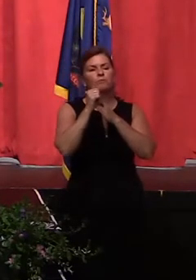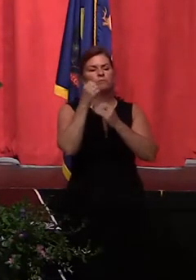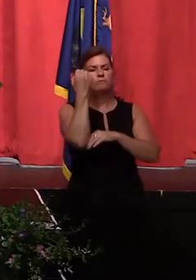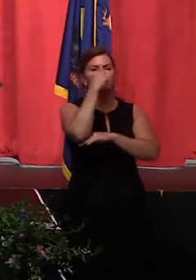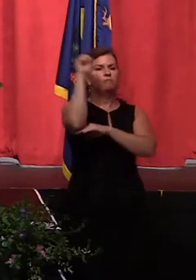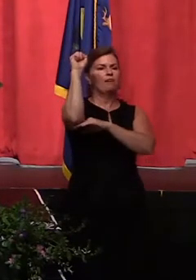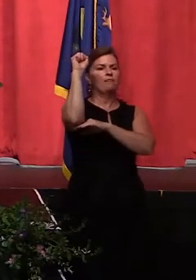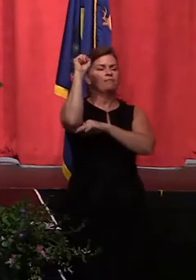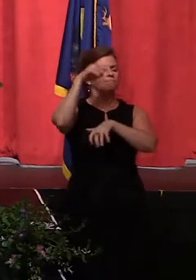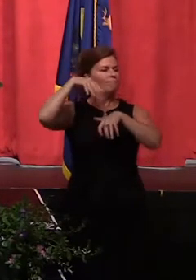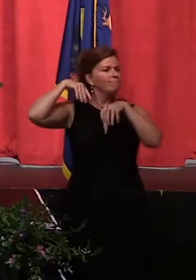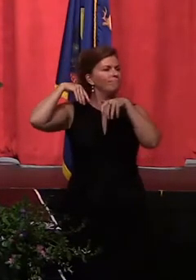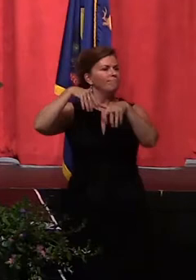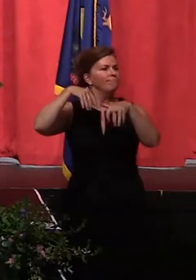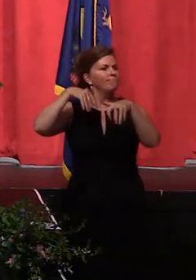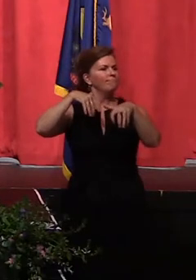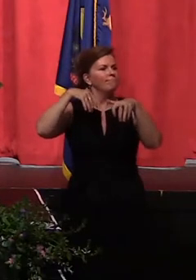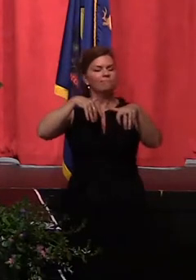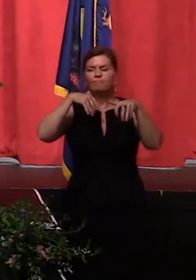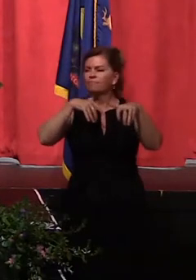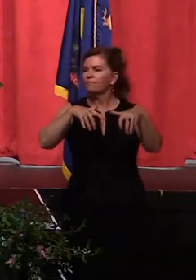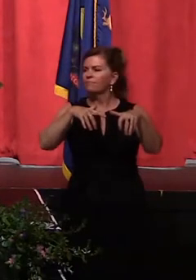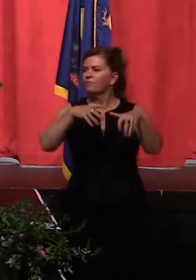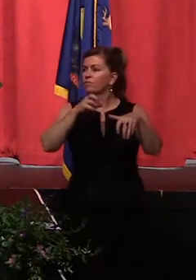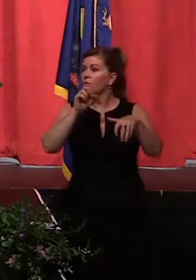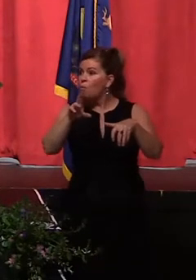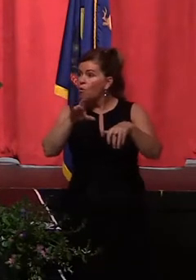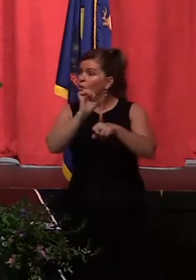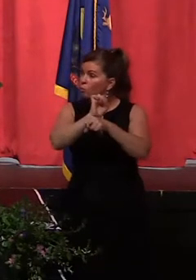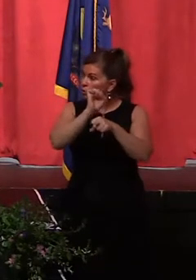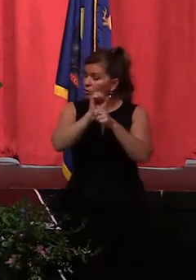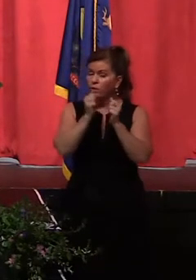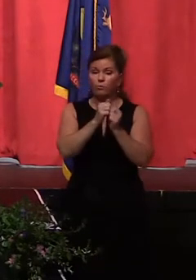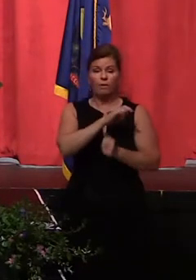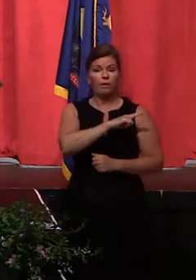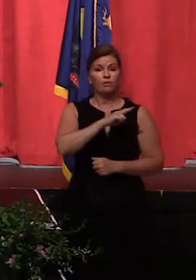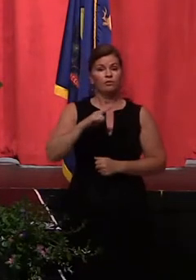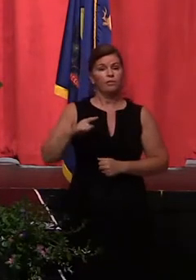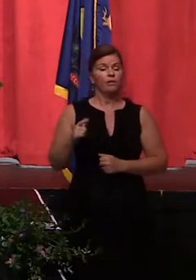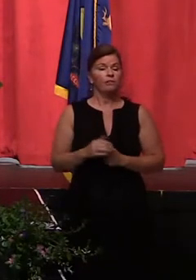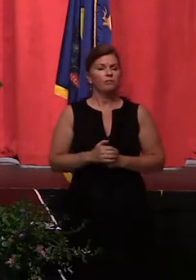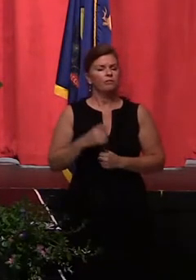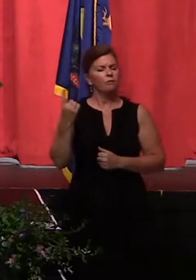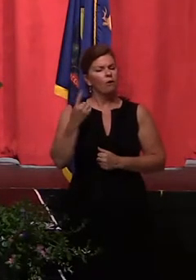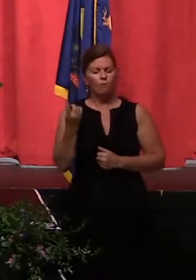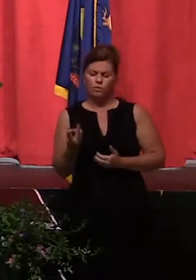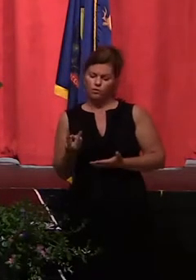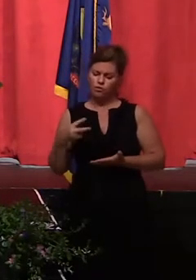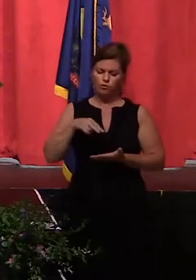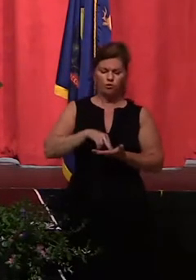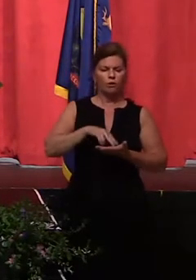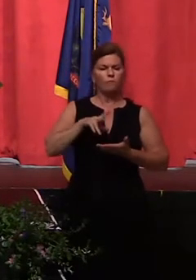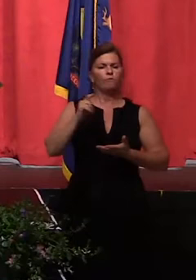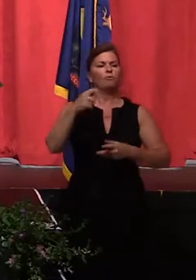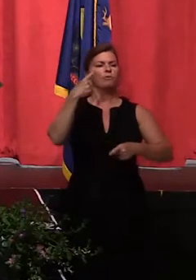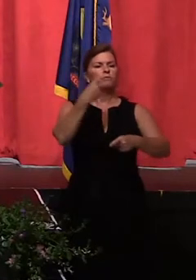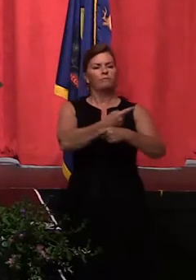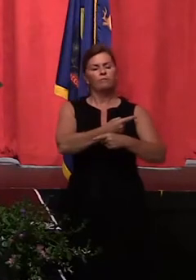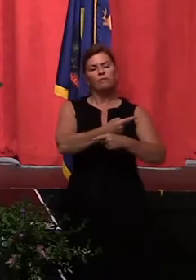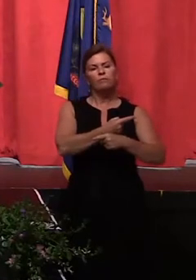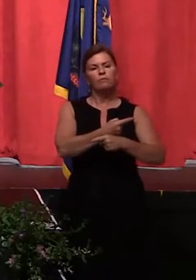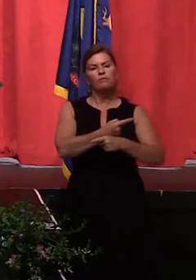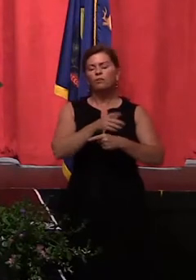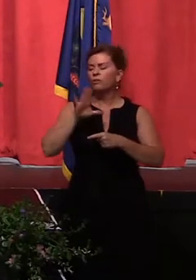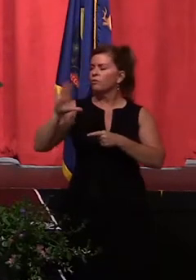rallies, marches, or in working with the legislature, she's always stood up for what is right. Her